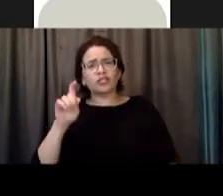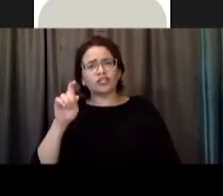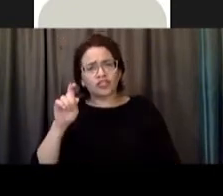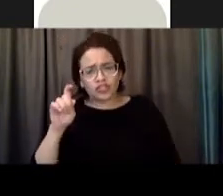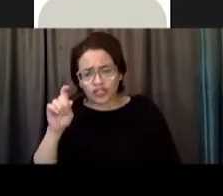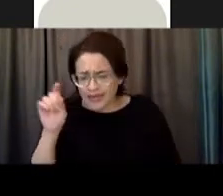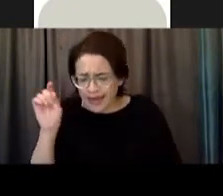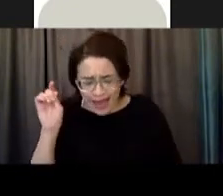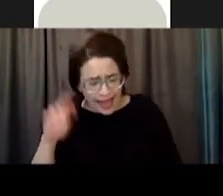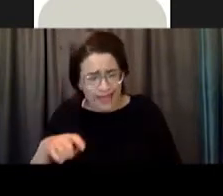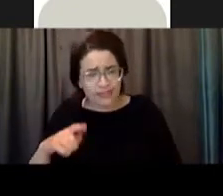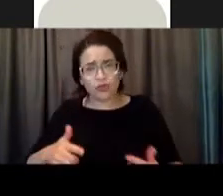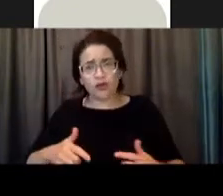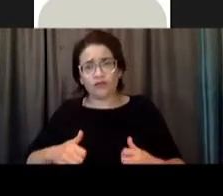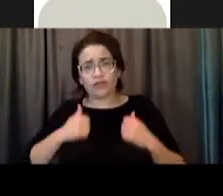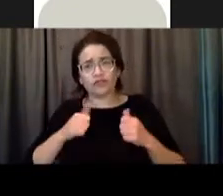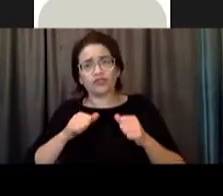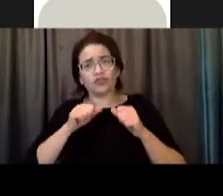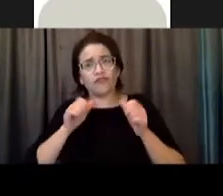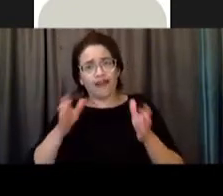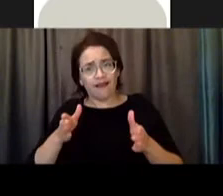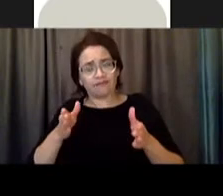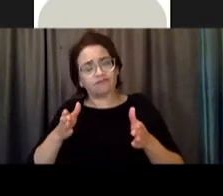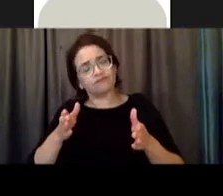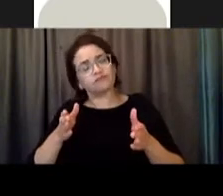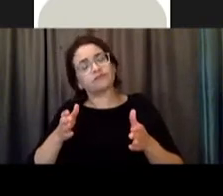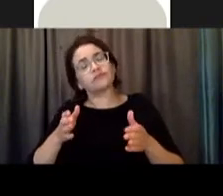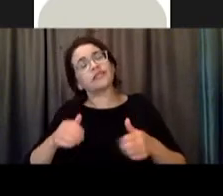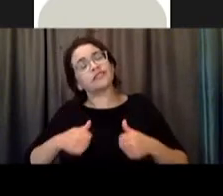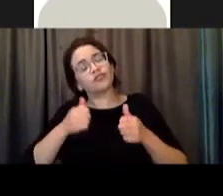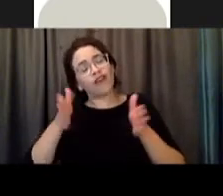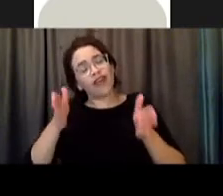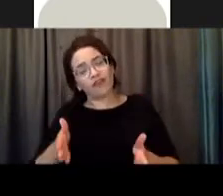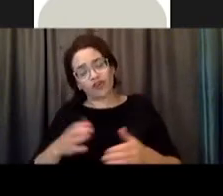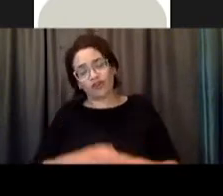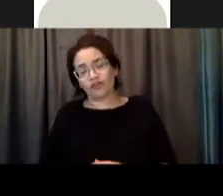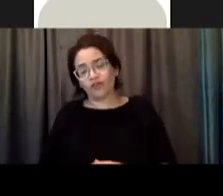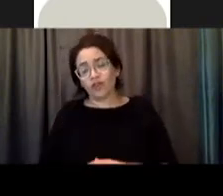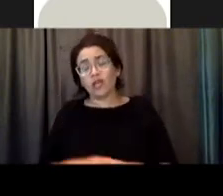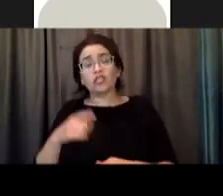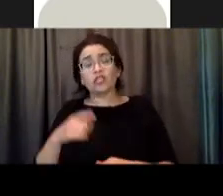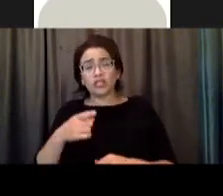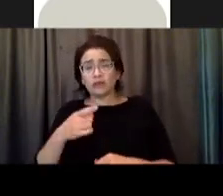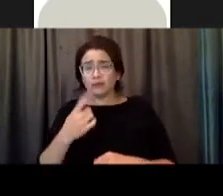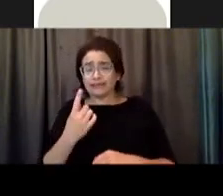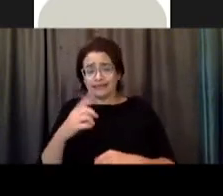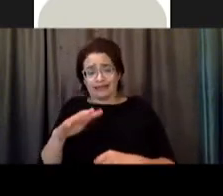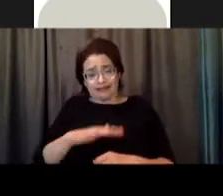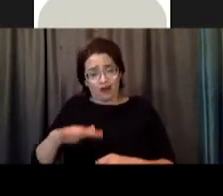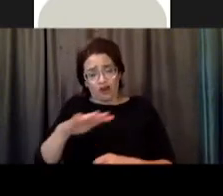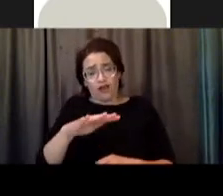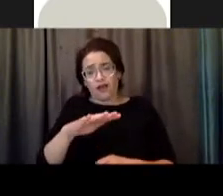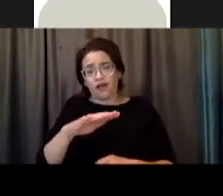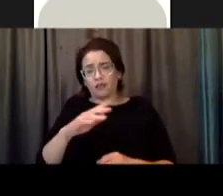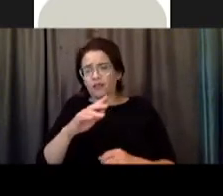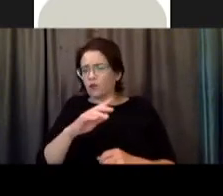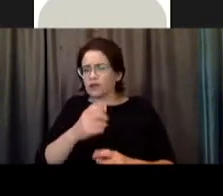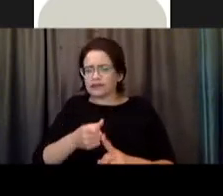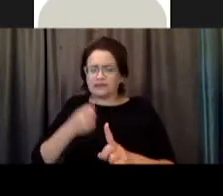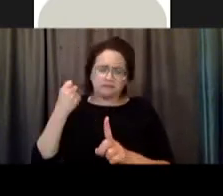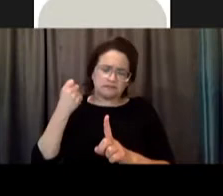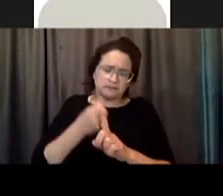she had to have been a Holodomor survivor. And she was from one of the hardest hit regions during the Holodomor.